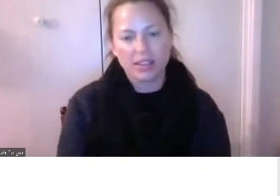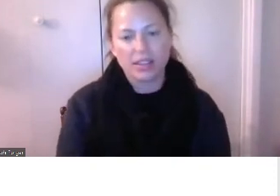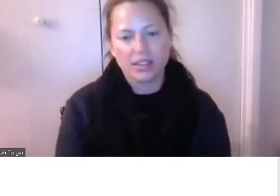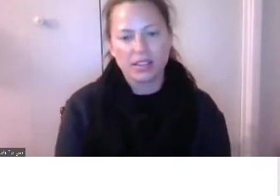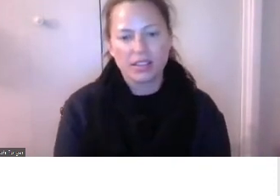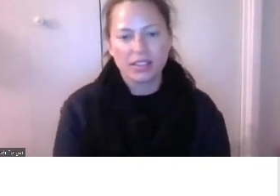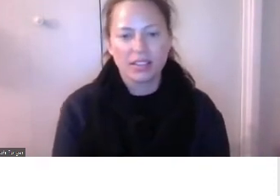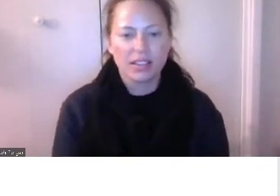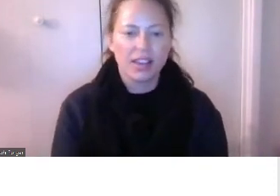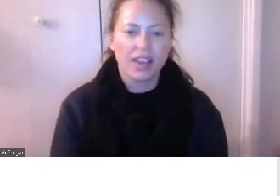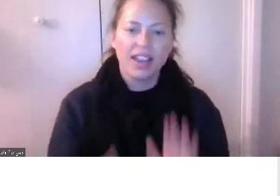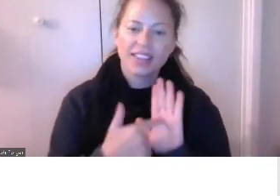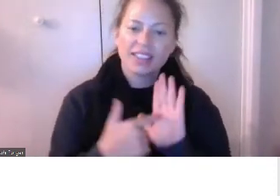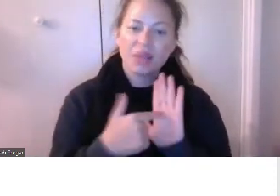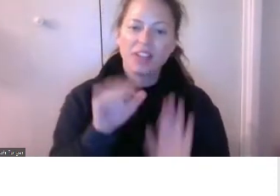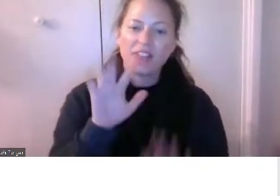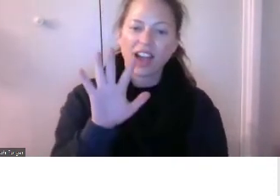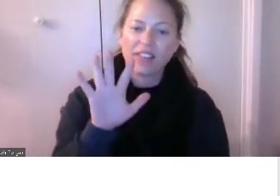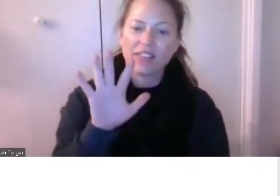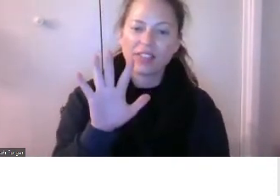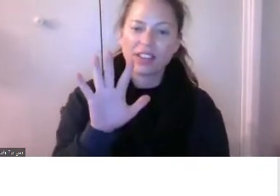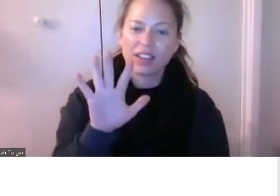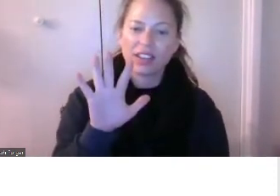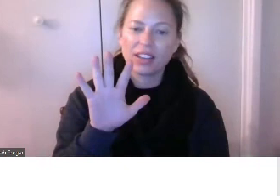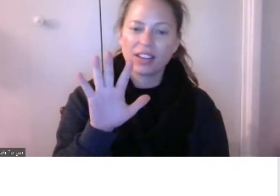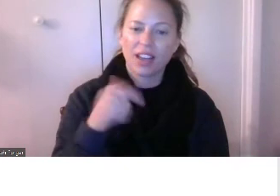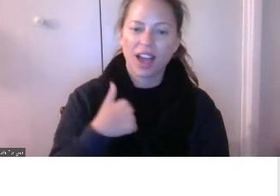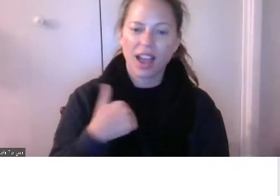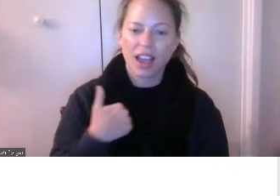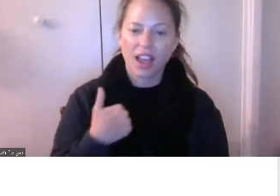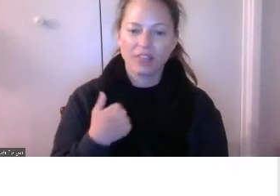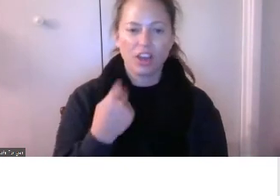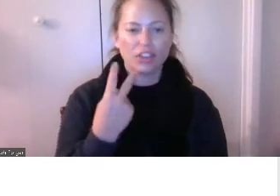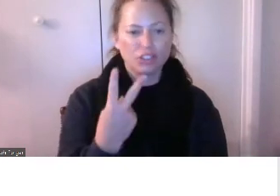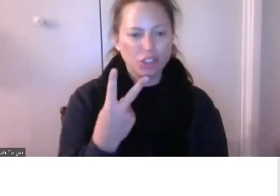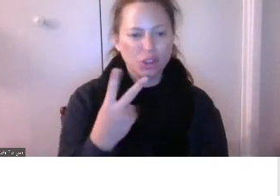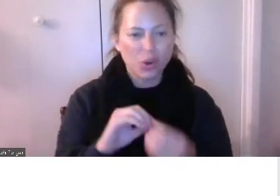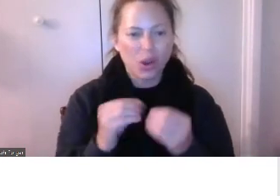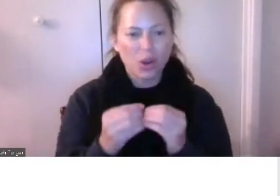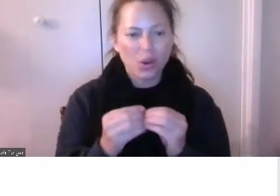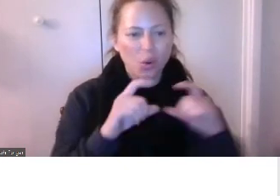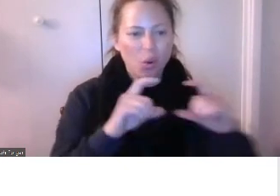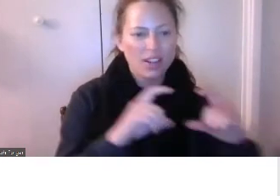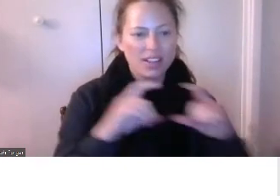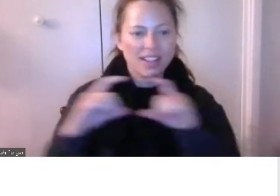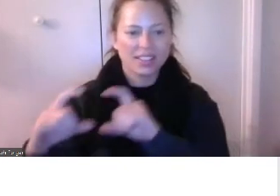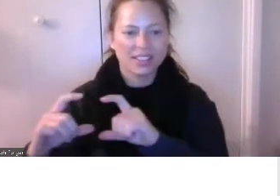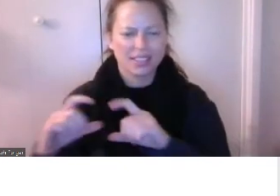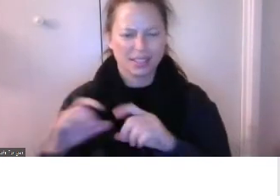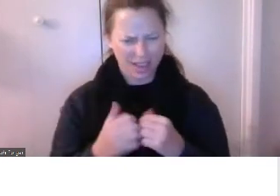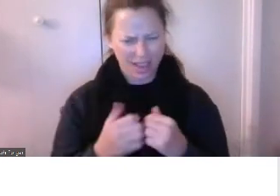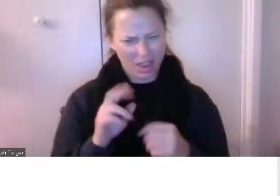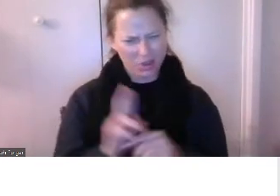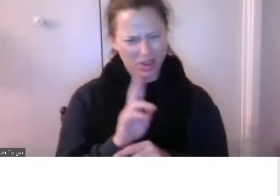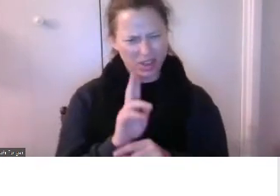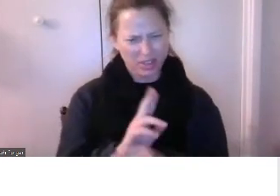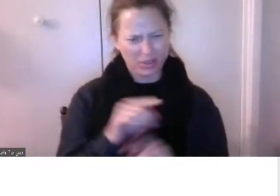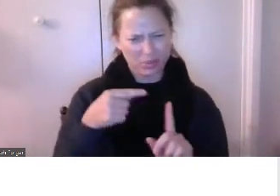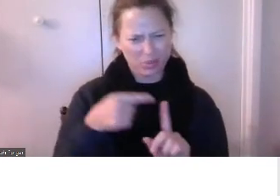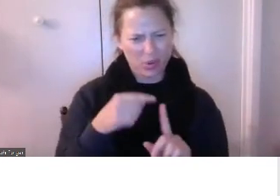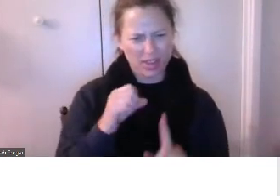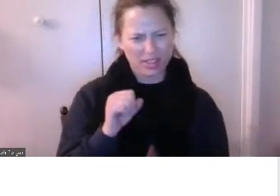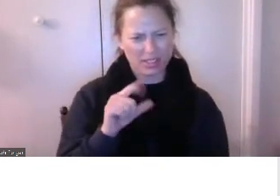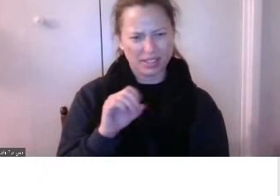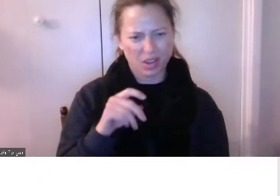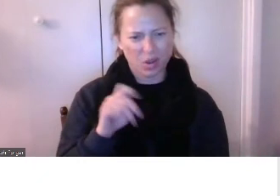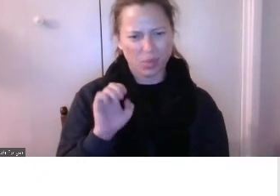Whoa, look at example 5. They gave me 2 coordinates. How would I do this for point slope form? If for point slope